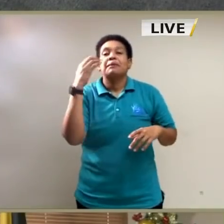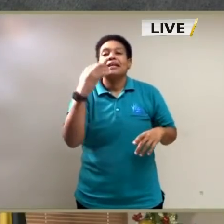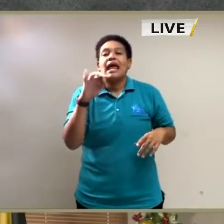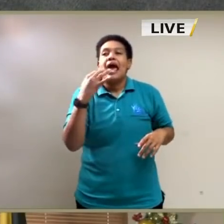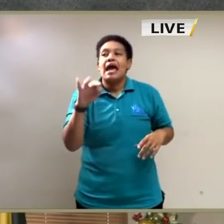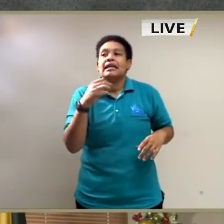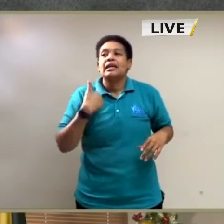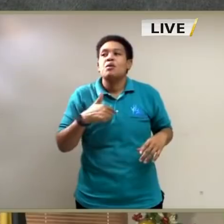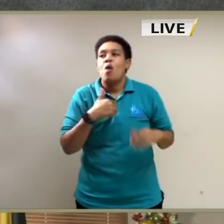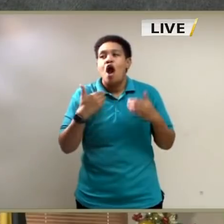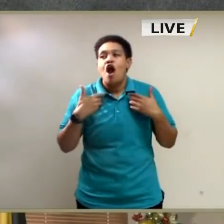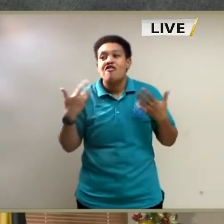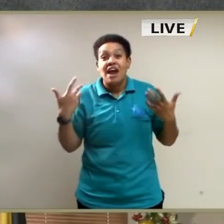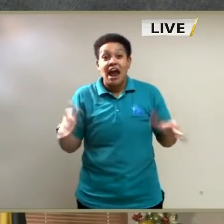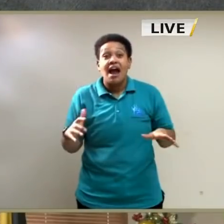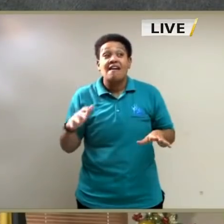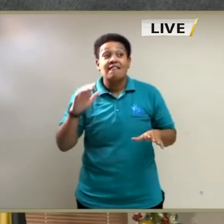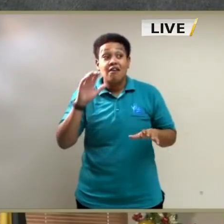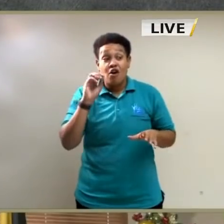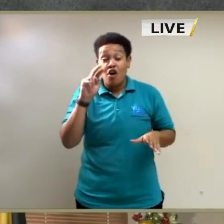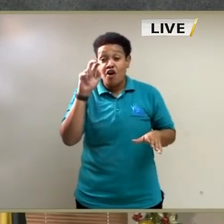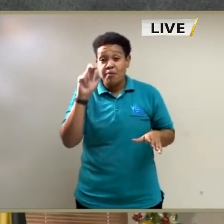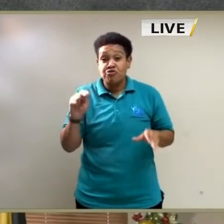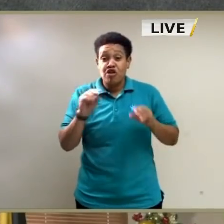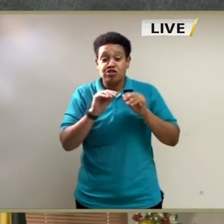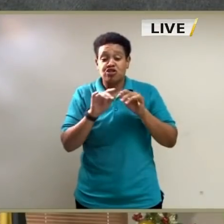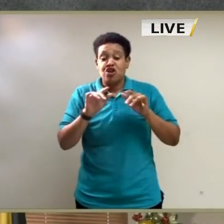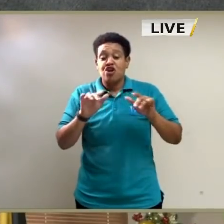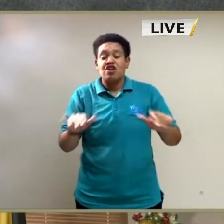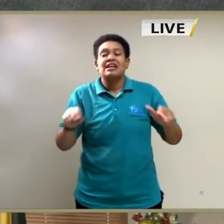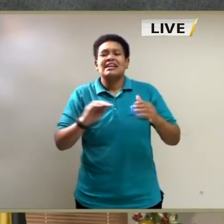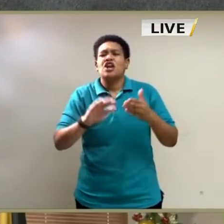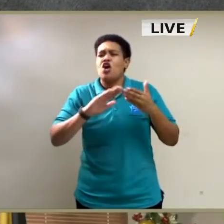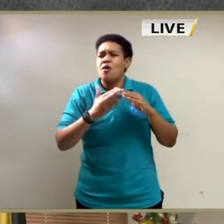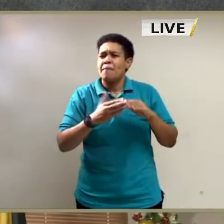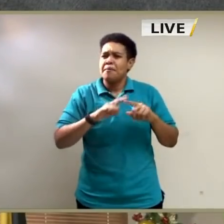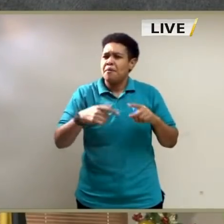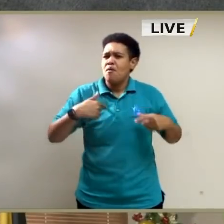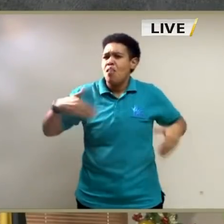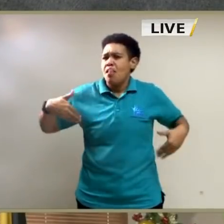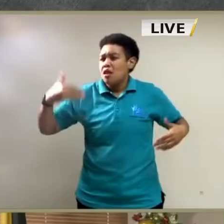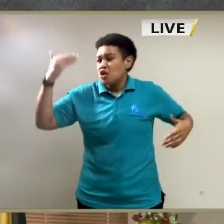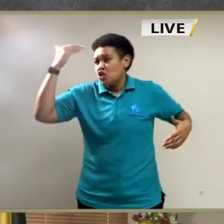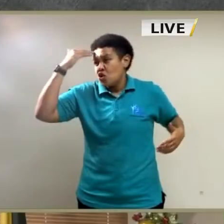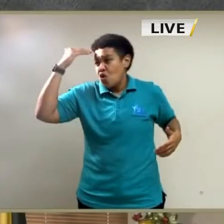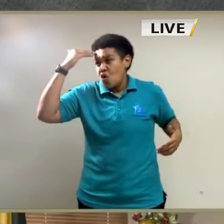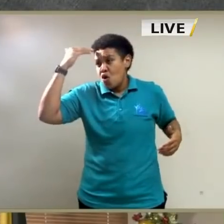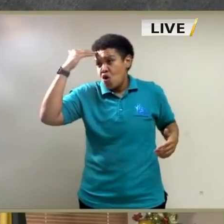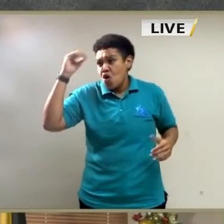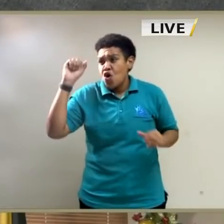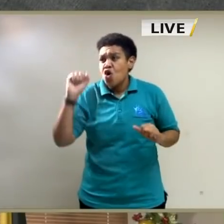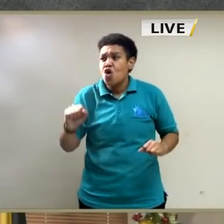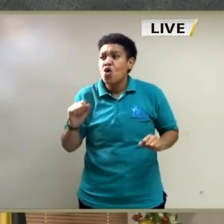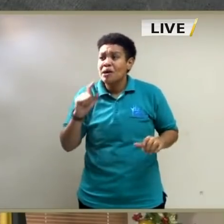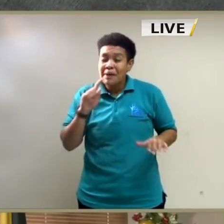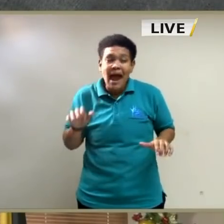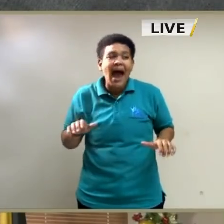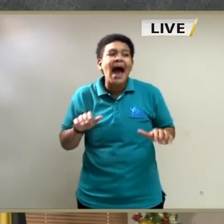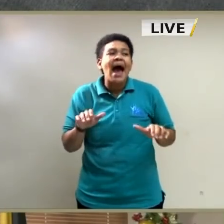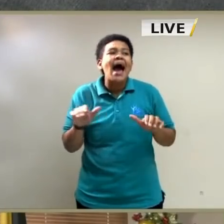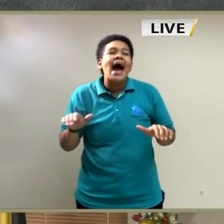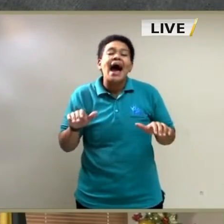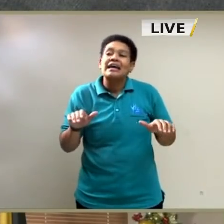have Omicron circulating in the communities, but we're not aware of it yet, it could be acting